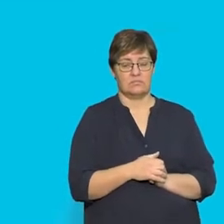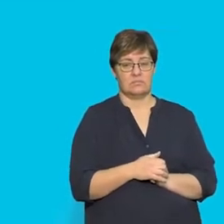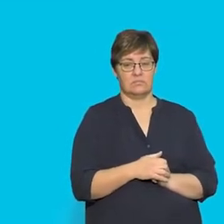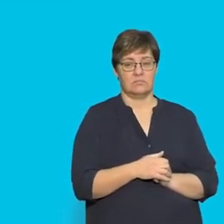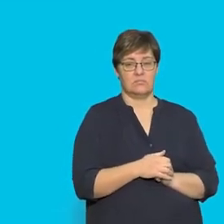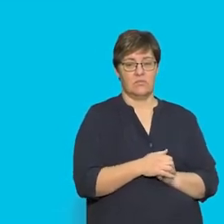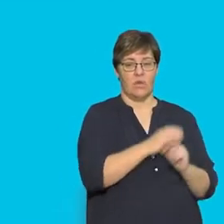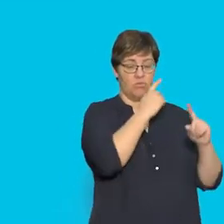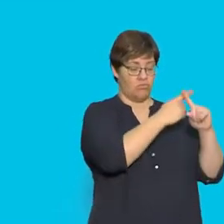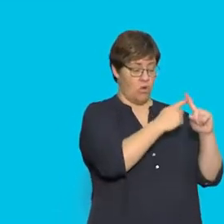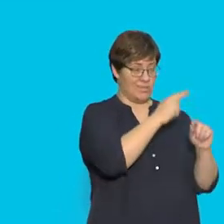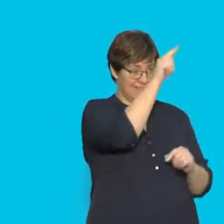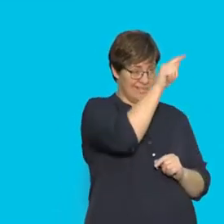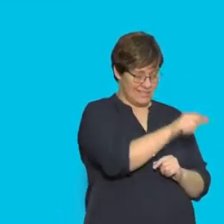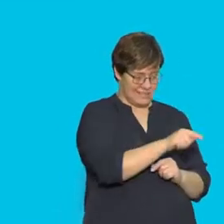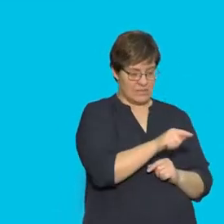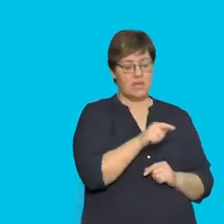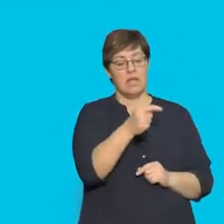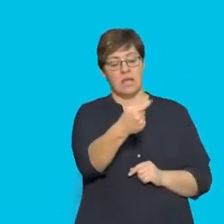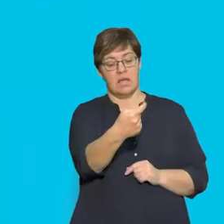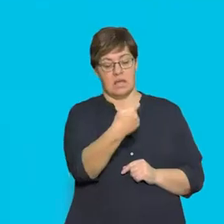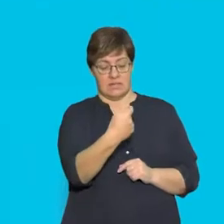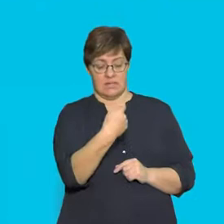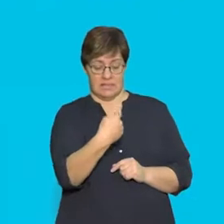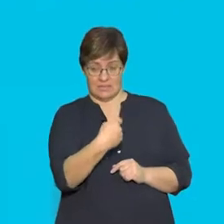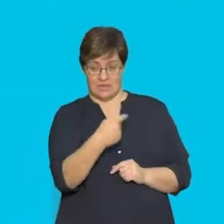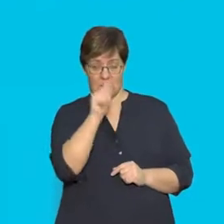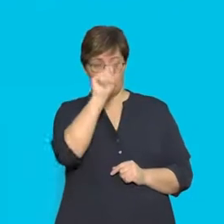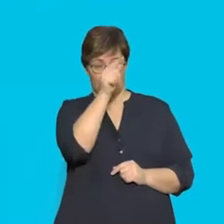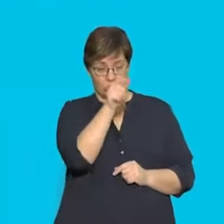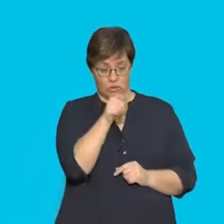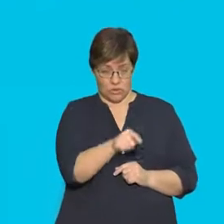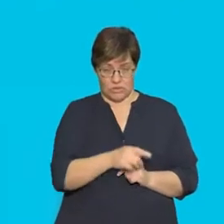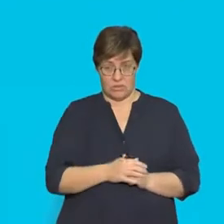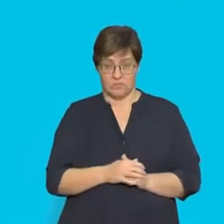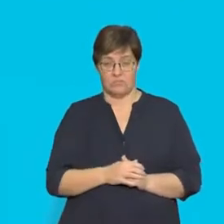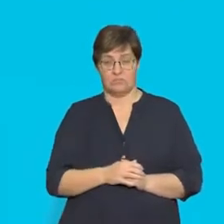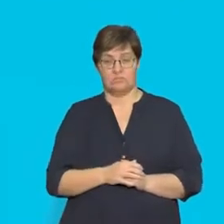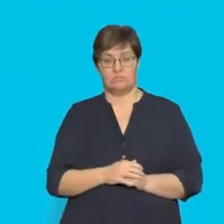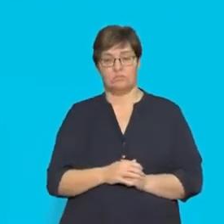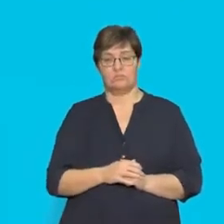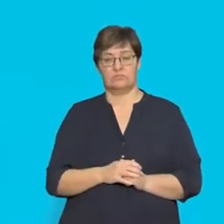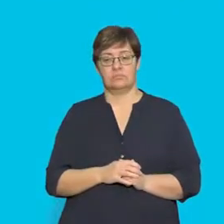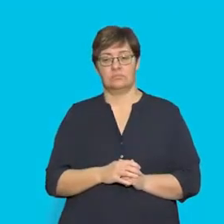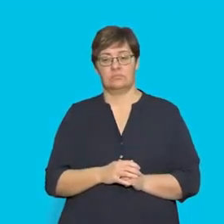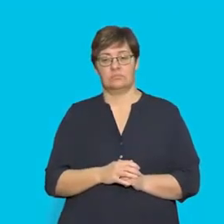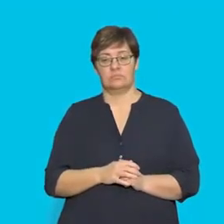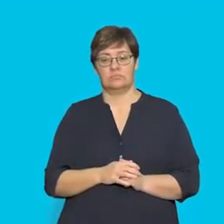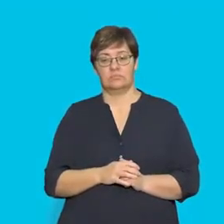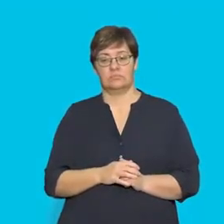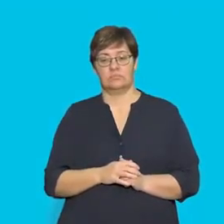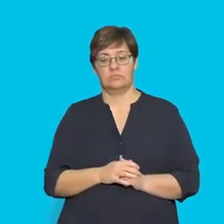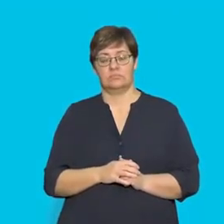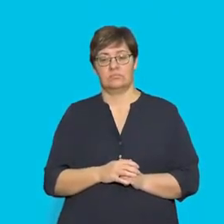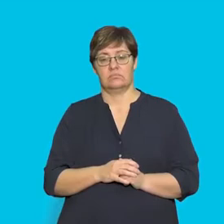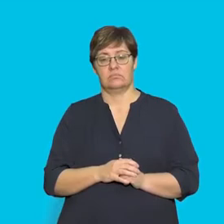little crosses. They're going in on that side. What would they be doing on the inside of the coil? Well, that's not too difficult. They'd